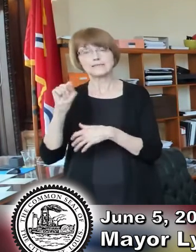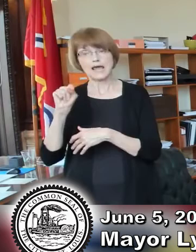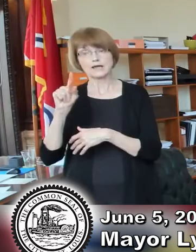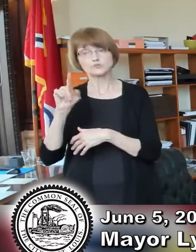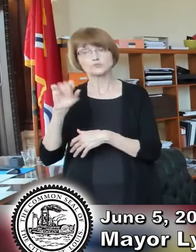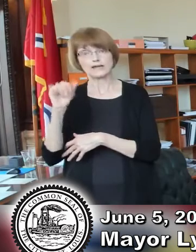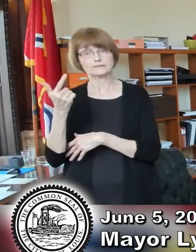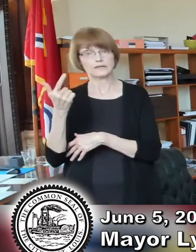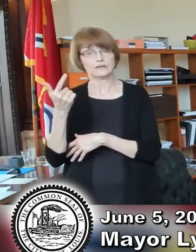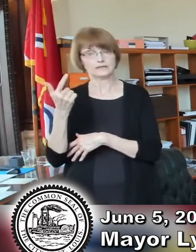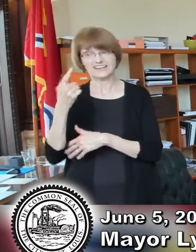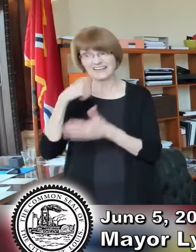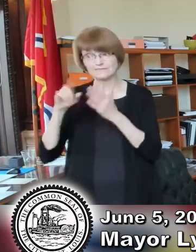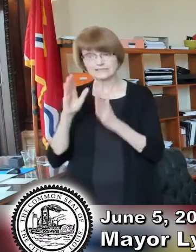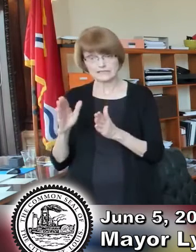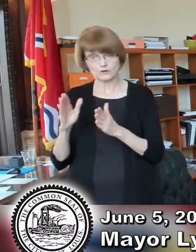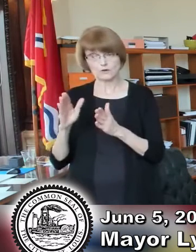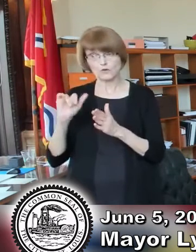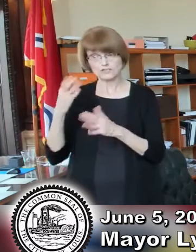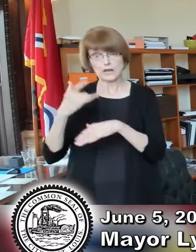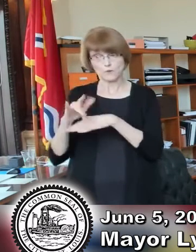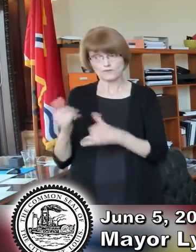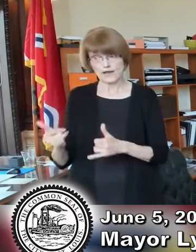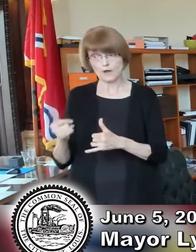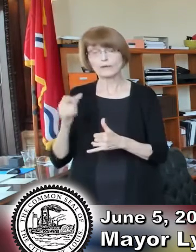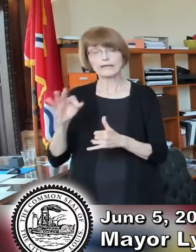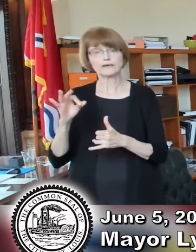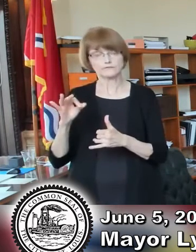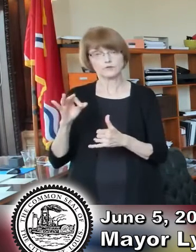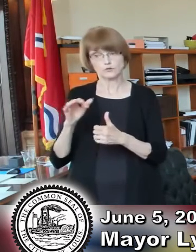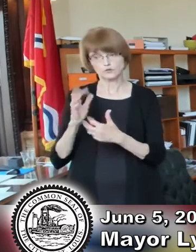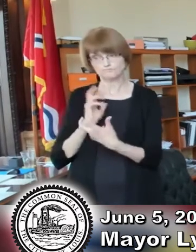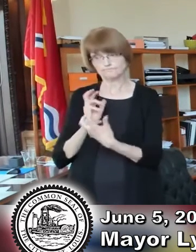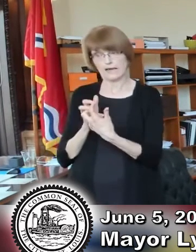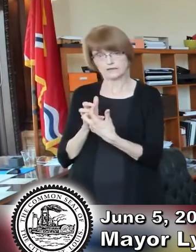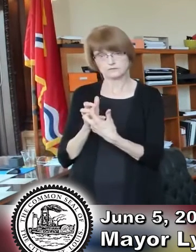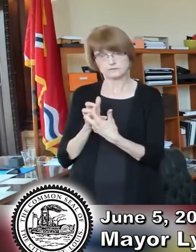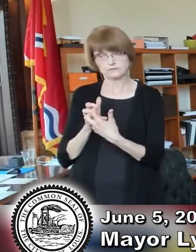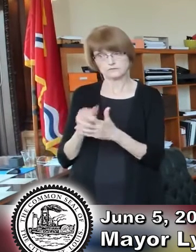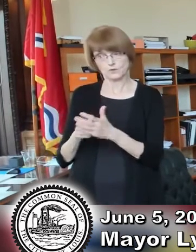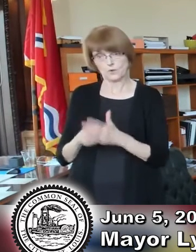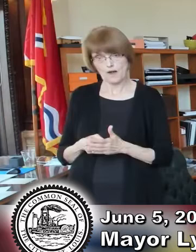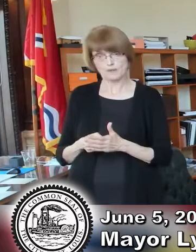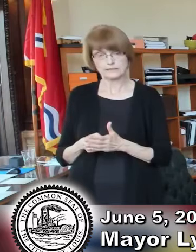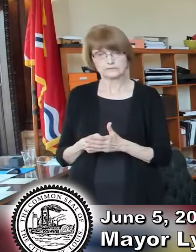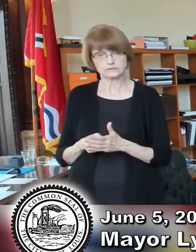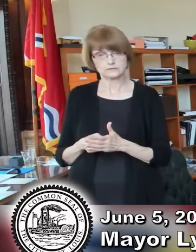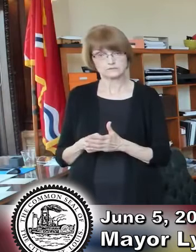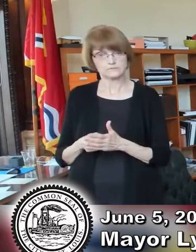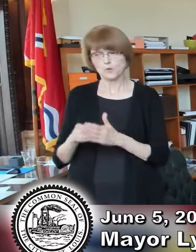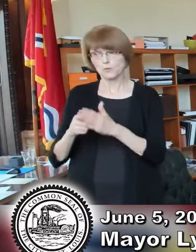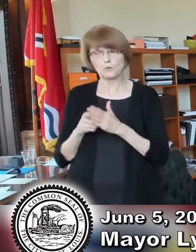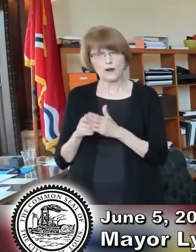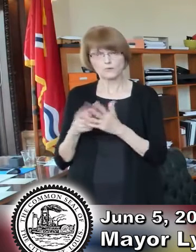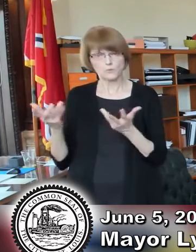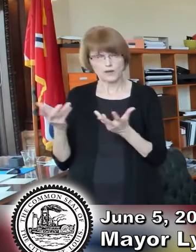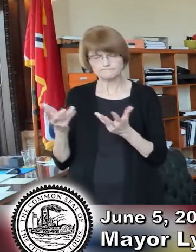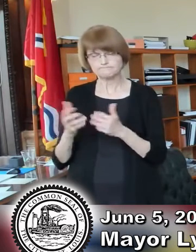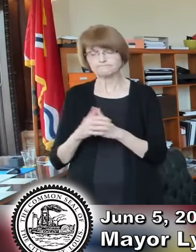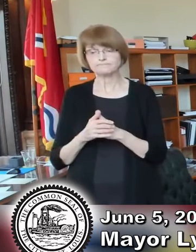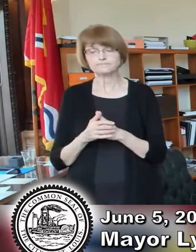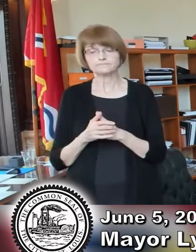you have the minimum qualifications, I'll read a couple of them to you.